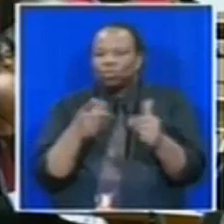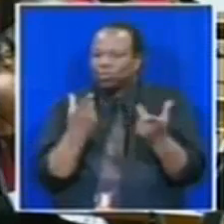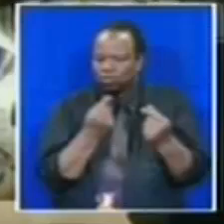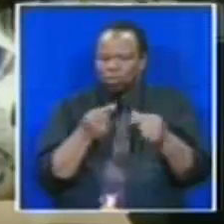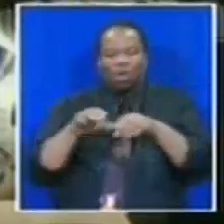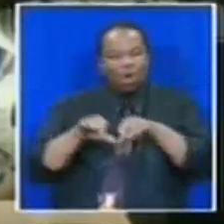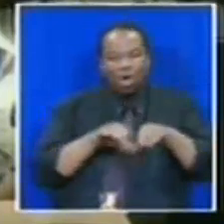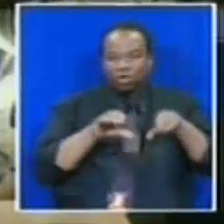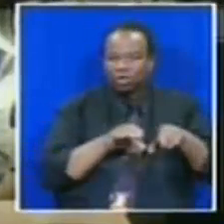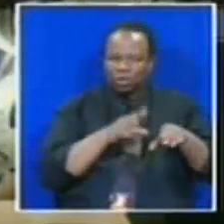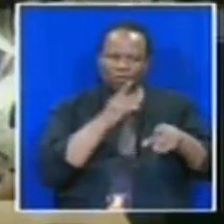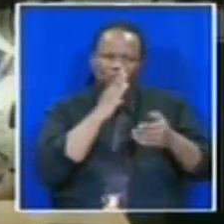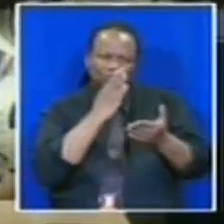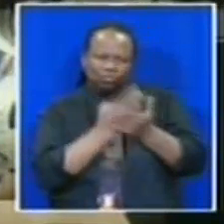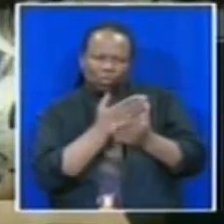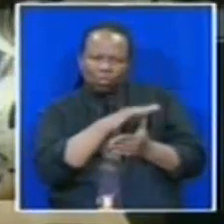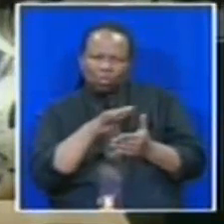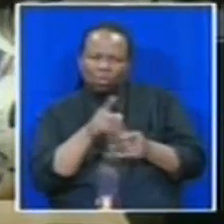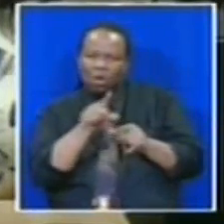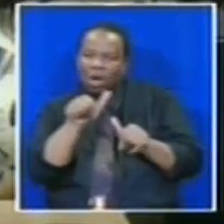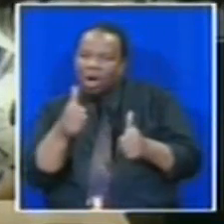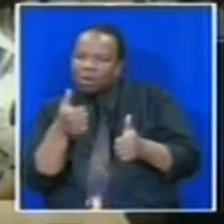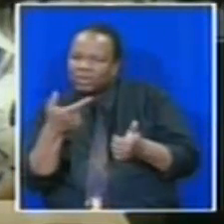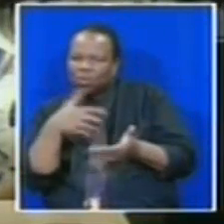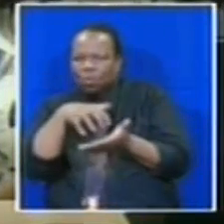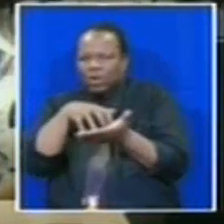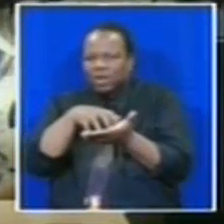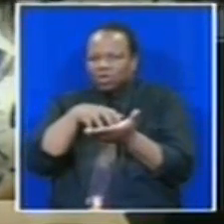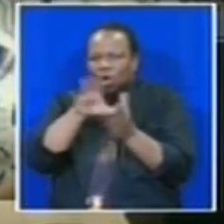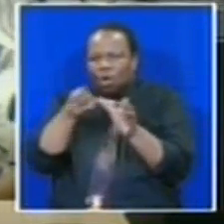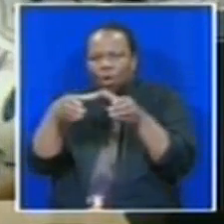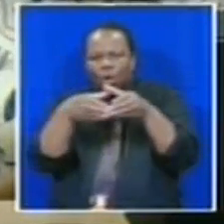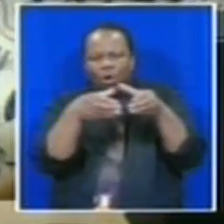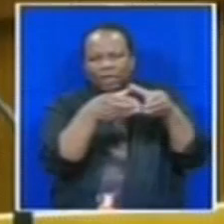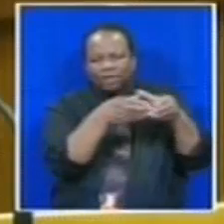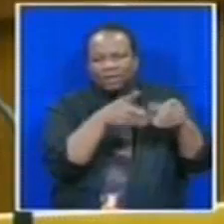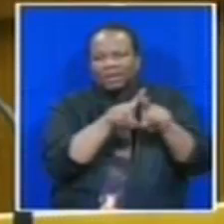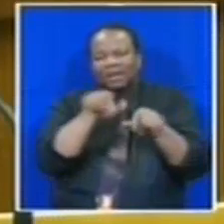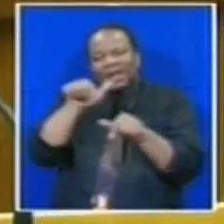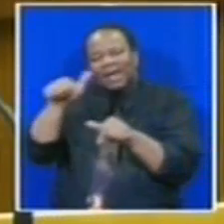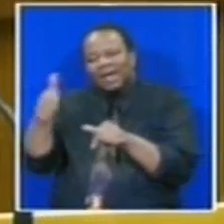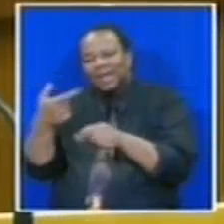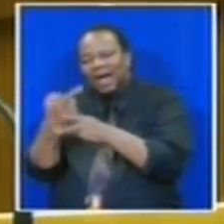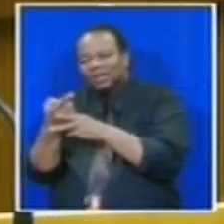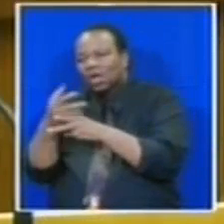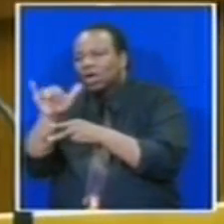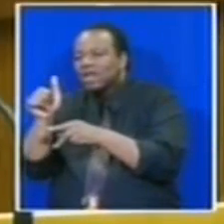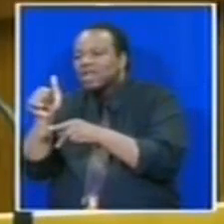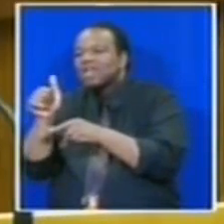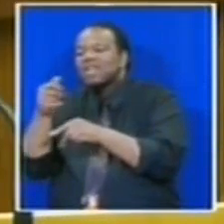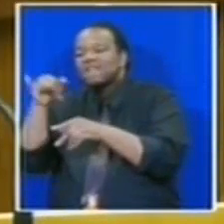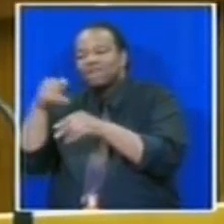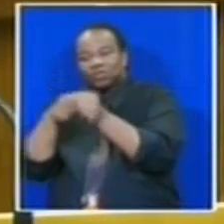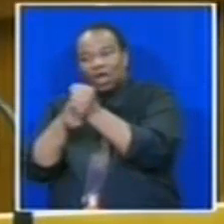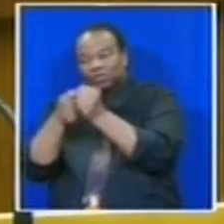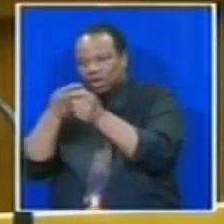uncertainties remain, to address organizational weaknesses, to bring closure to infrastructure transactions, and accelerate trade